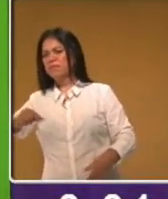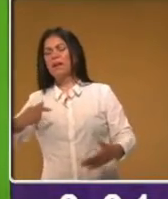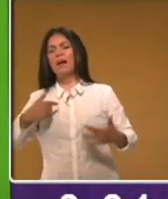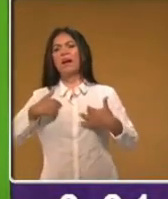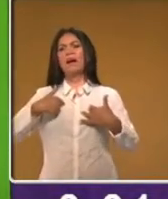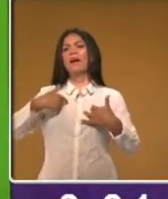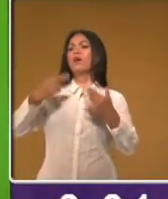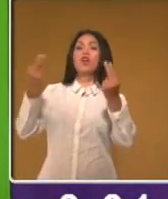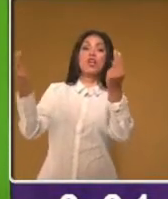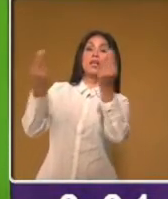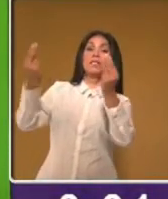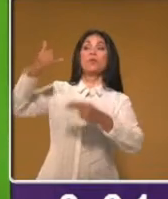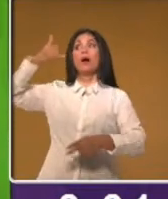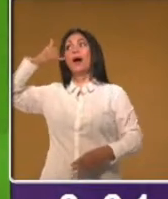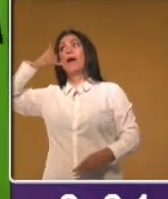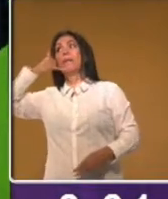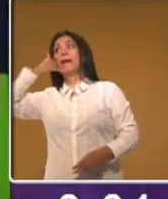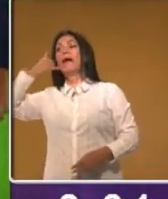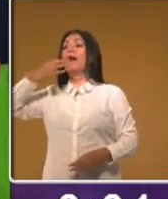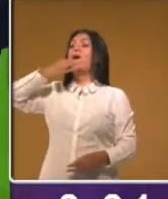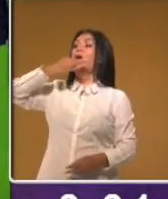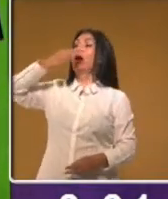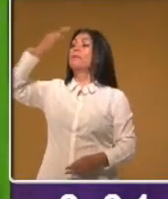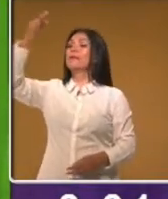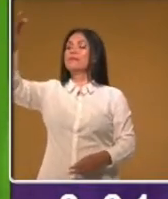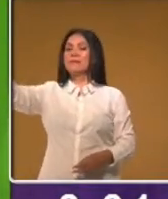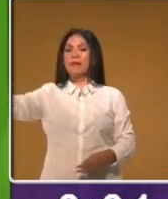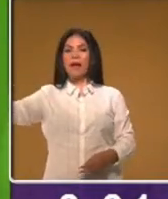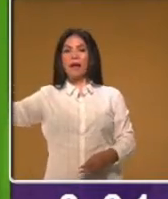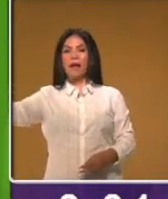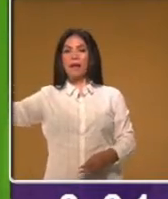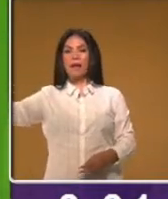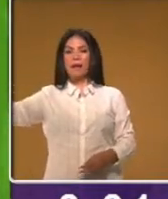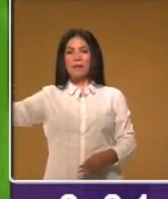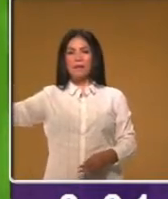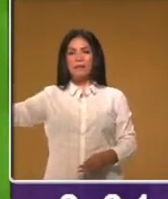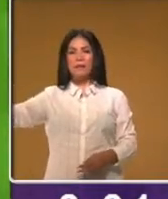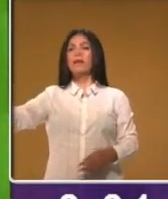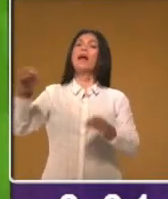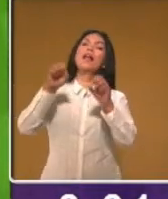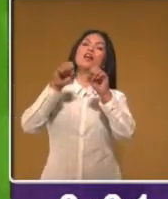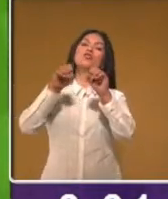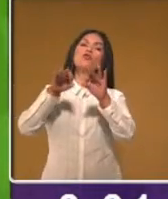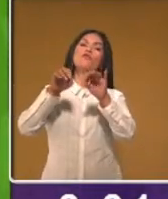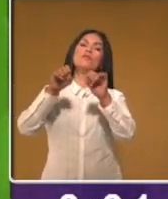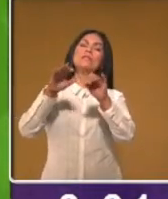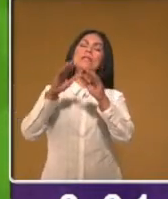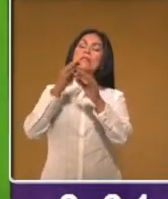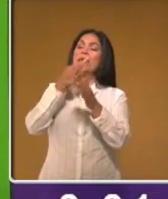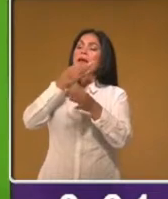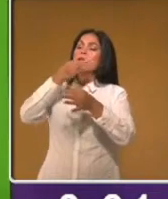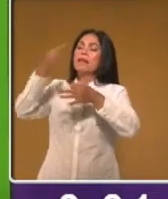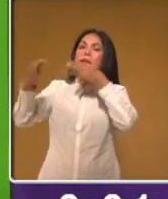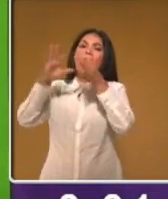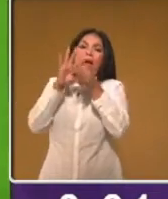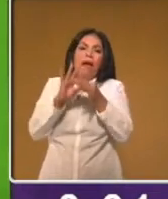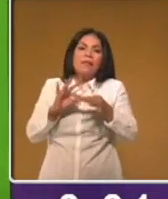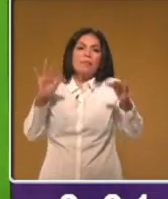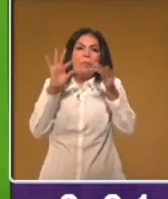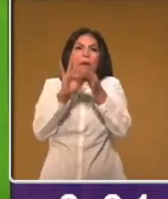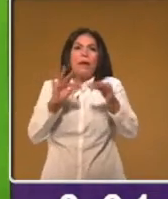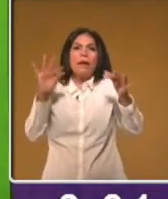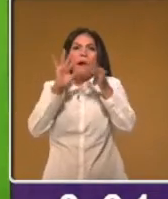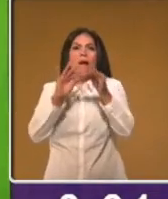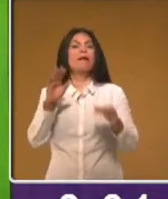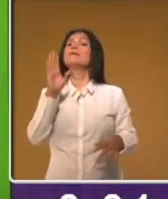the internet service. So, complaints are problems or troubles that are expressed